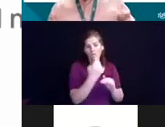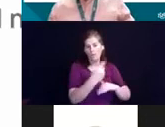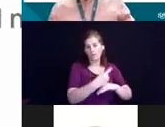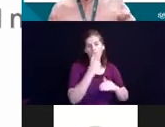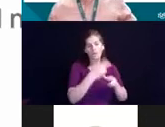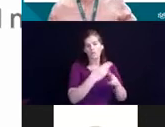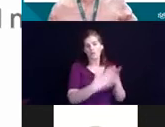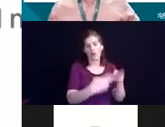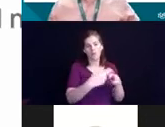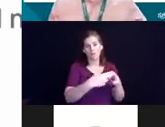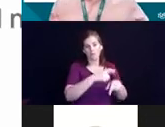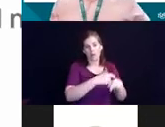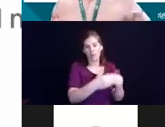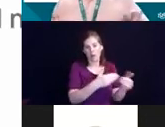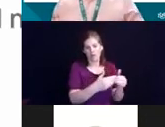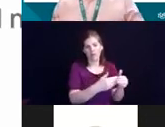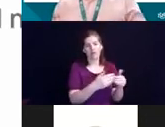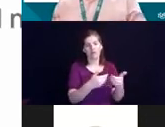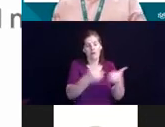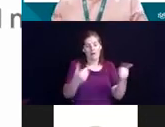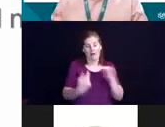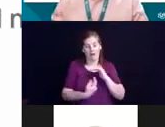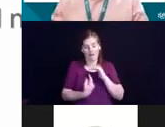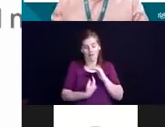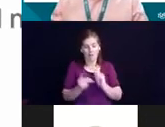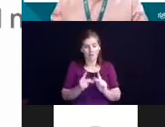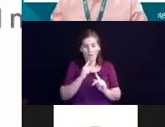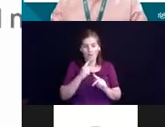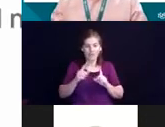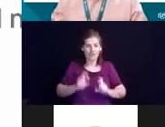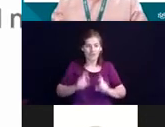of time, isolating people who have tested positive.